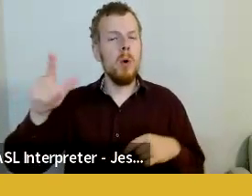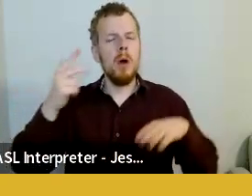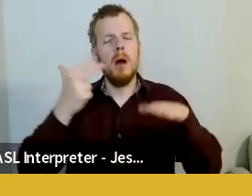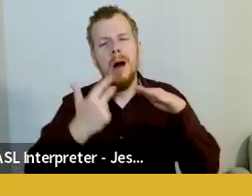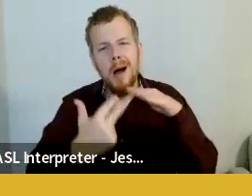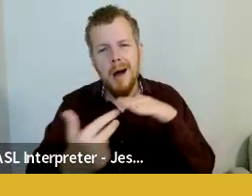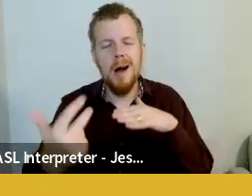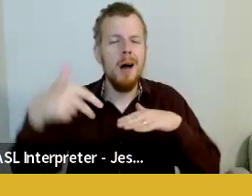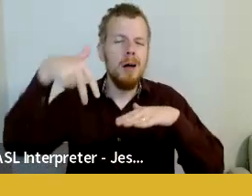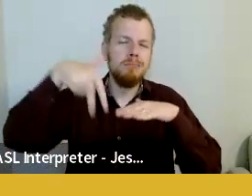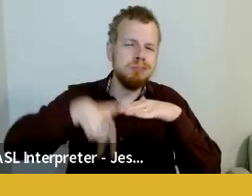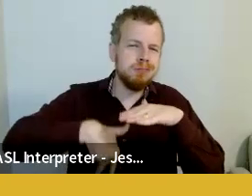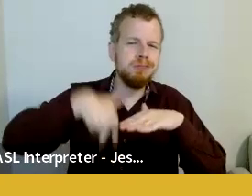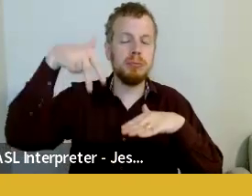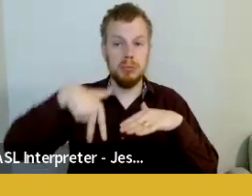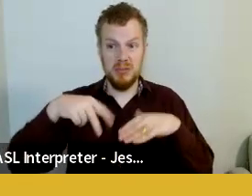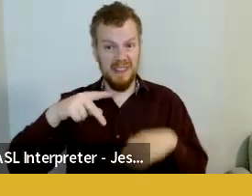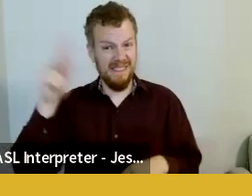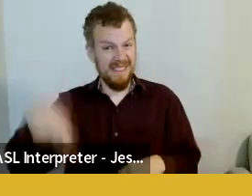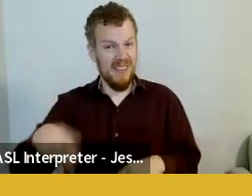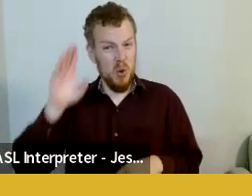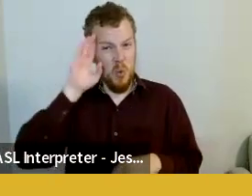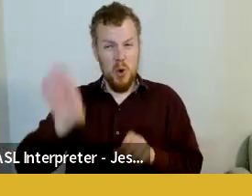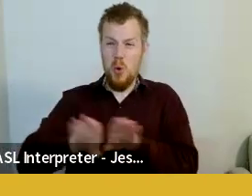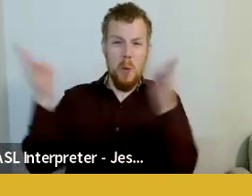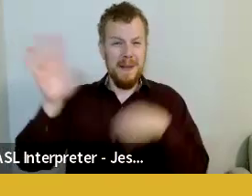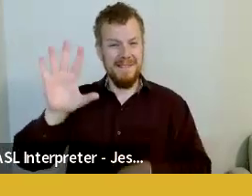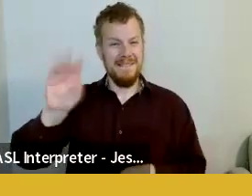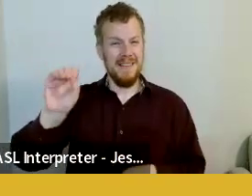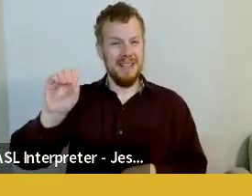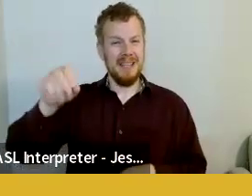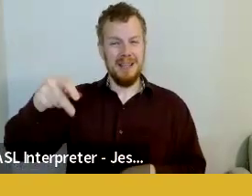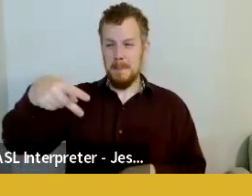So Philadelphia will be opening 50 public pools this summer,